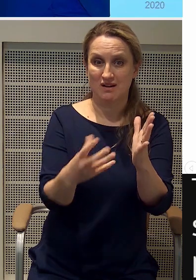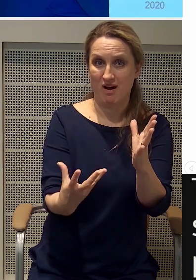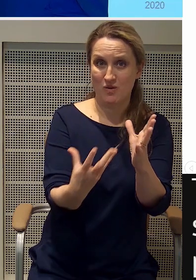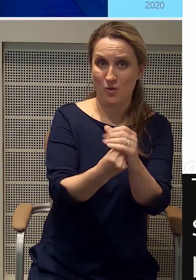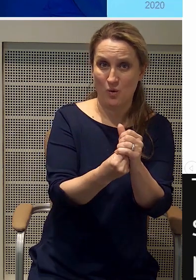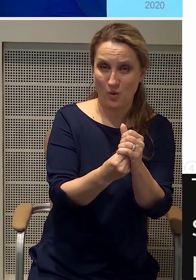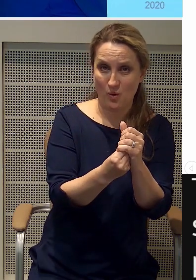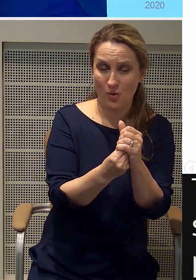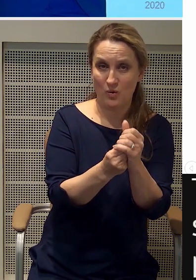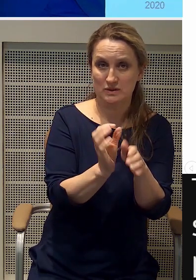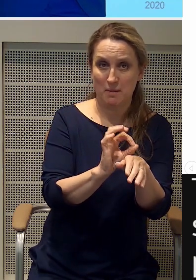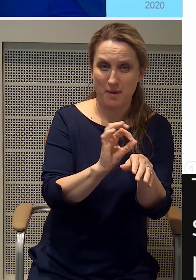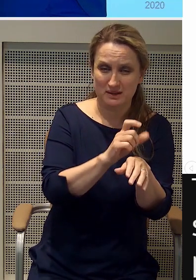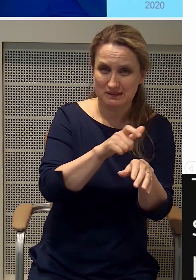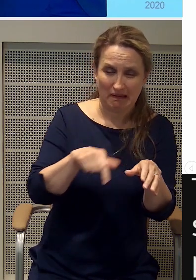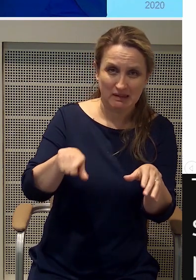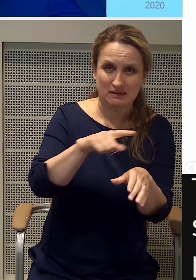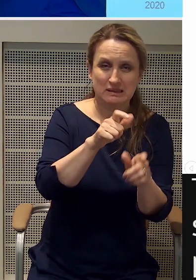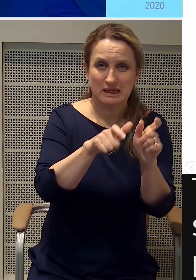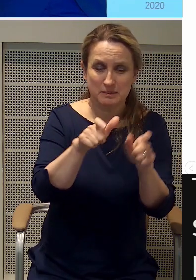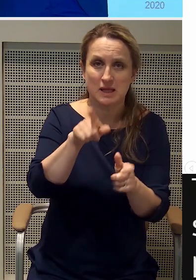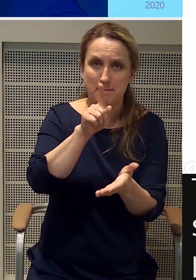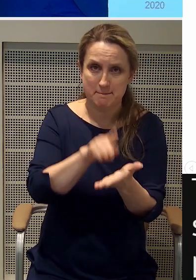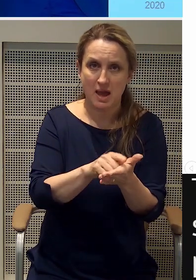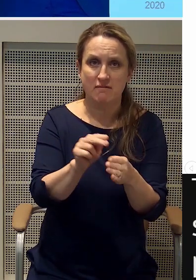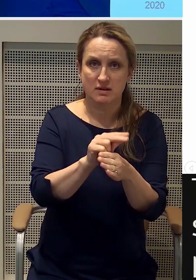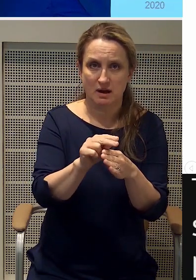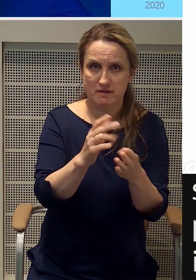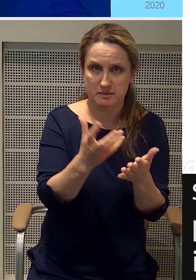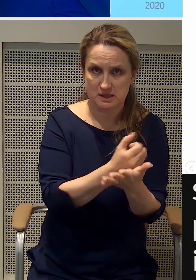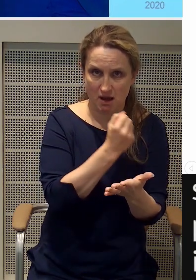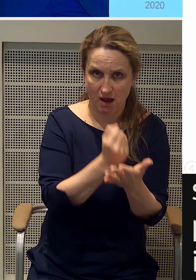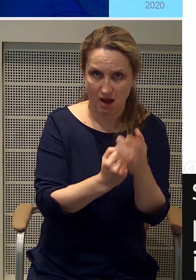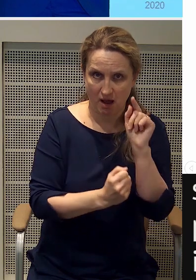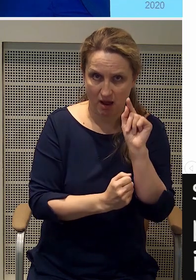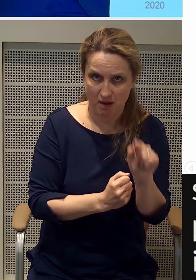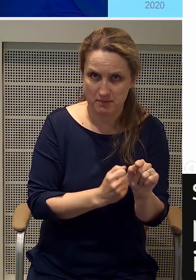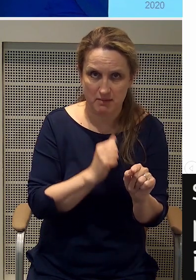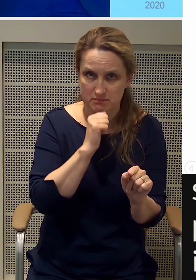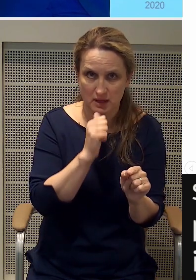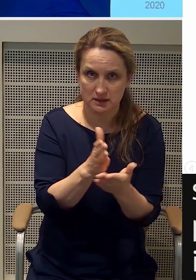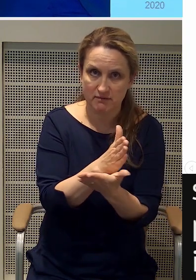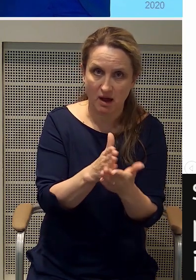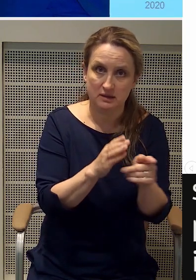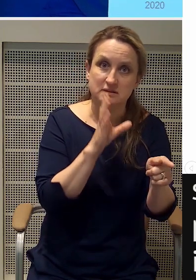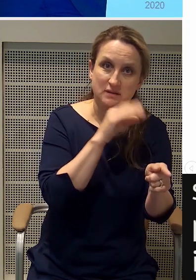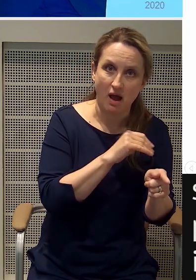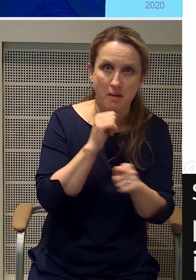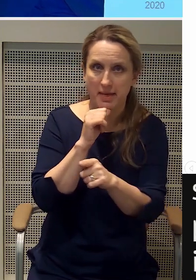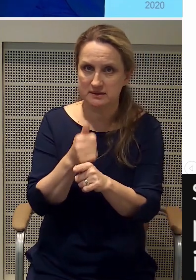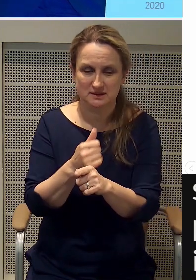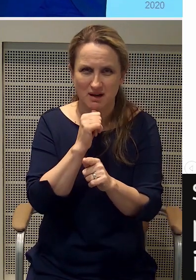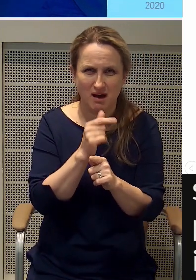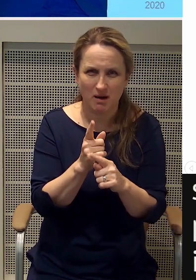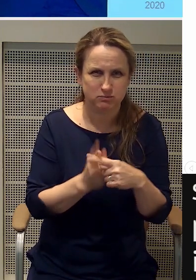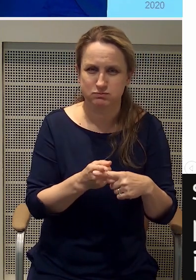money, but we have very strict rules for dividing this money. And once we have entered a diagnosis on our list,